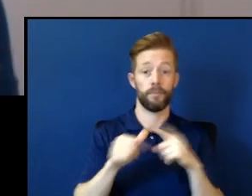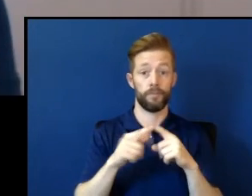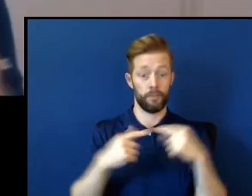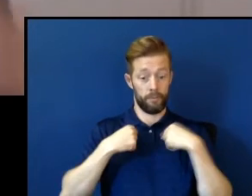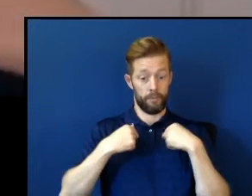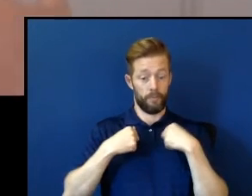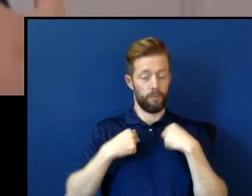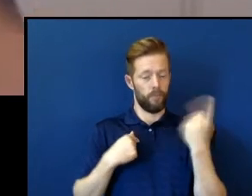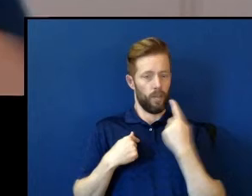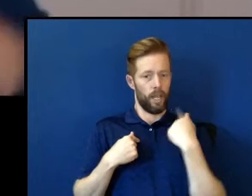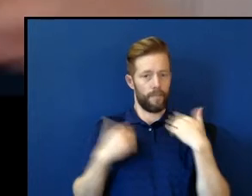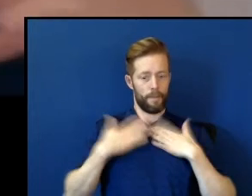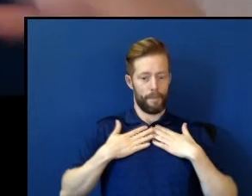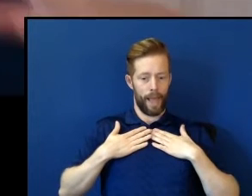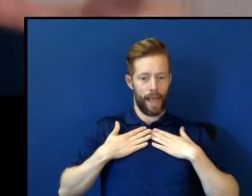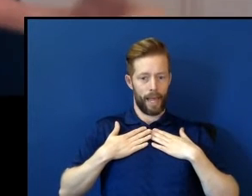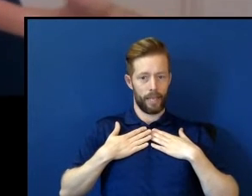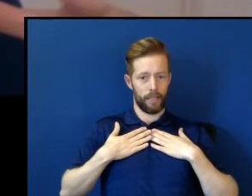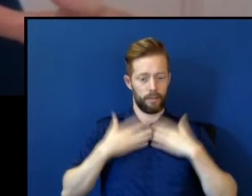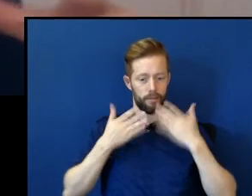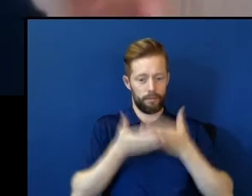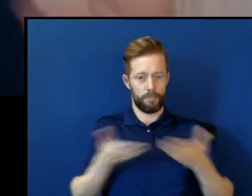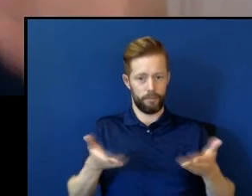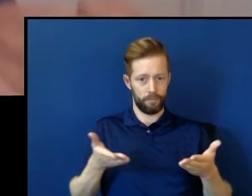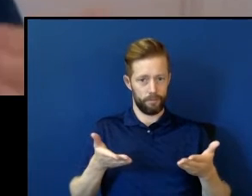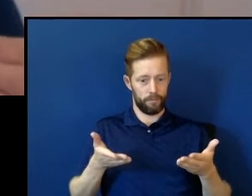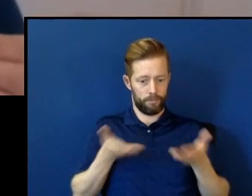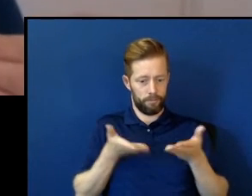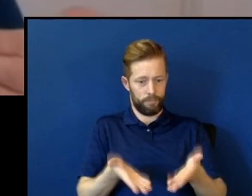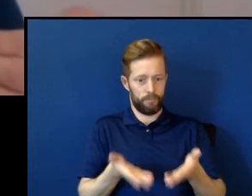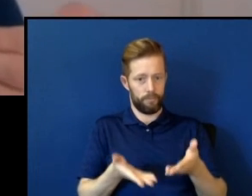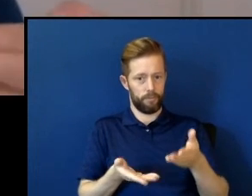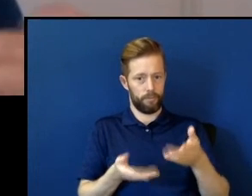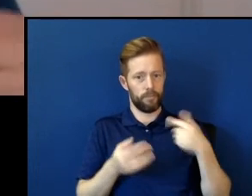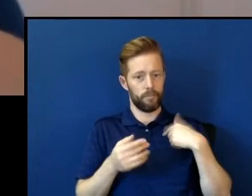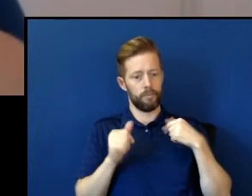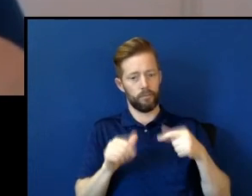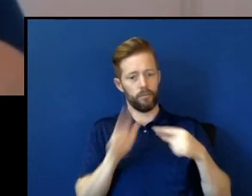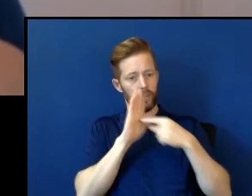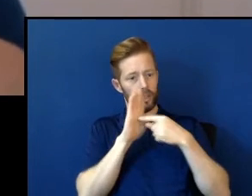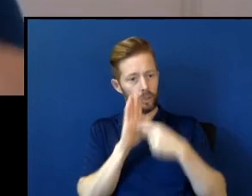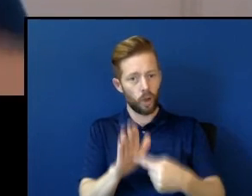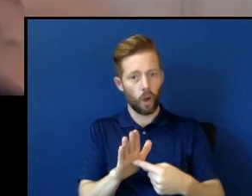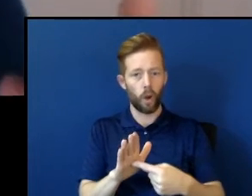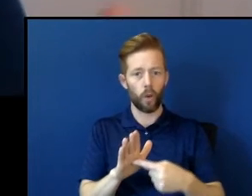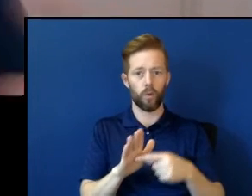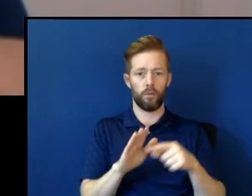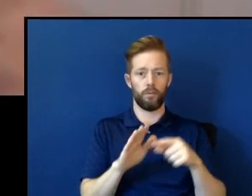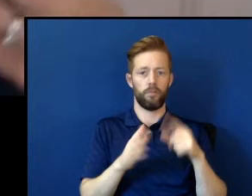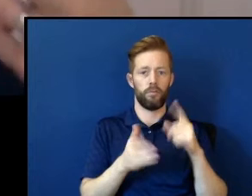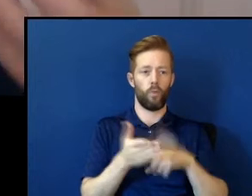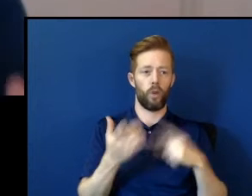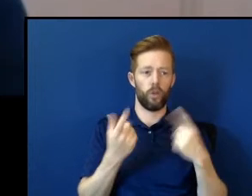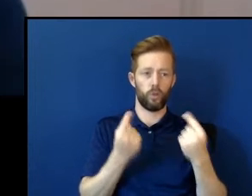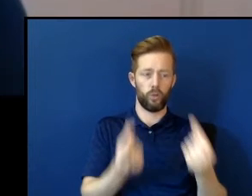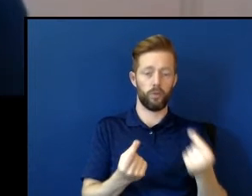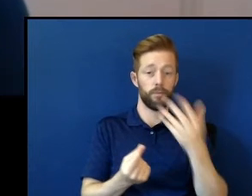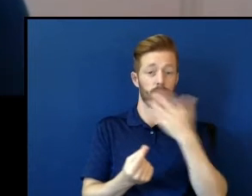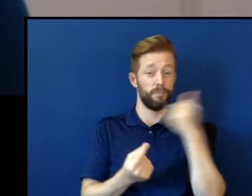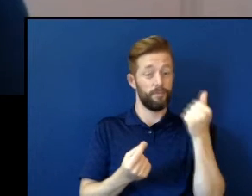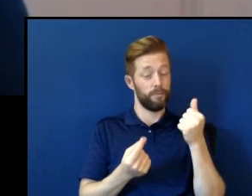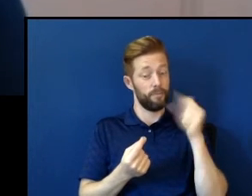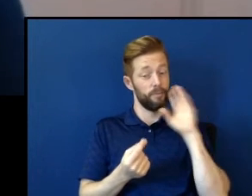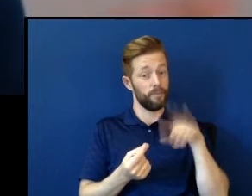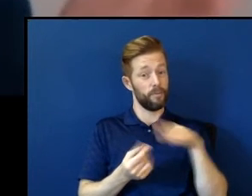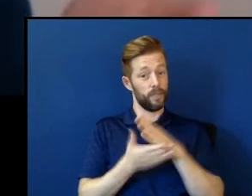happening. And then I always have my materials out so that I'm able to also model and show the